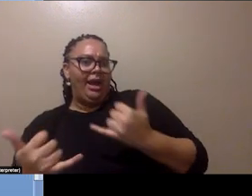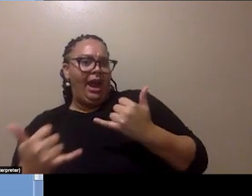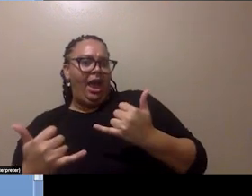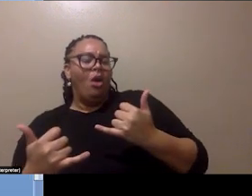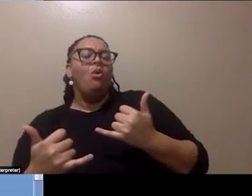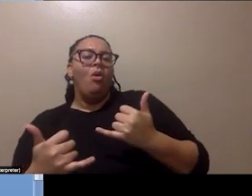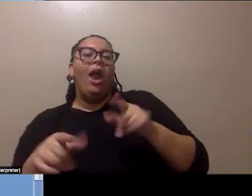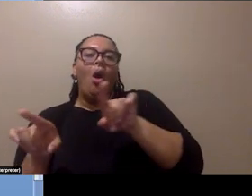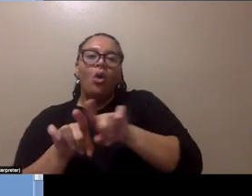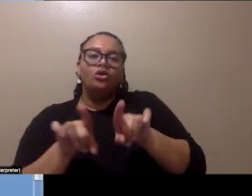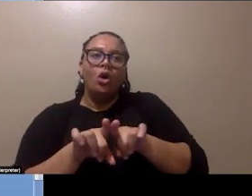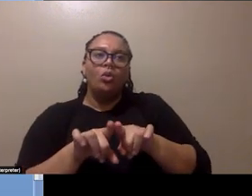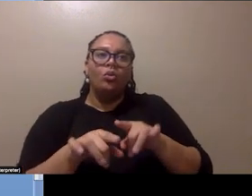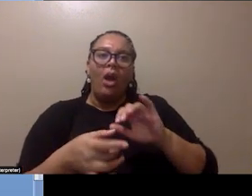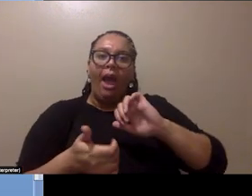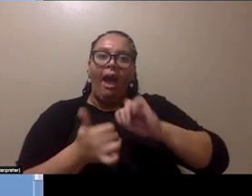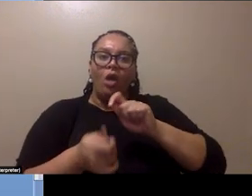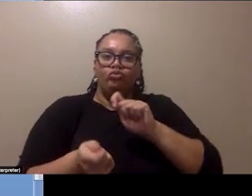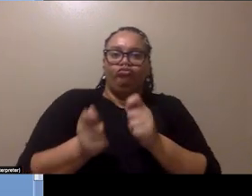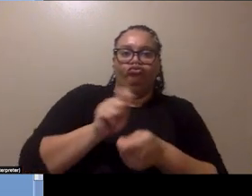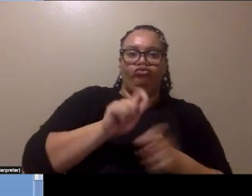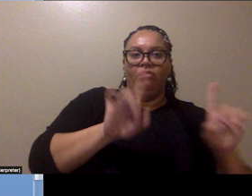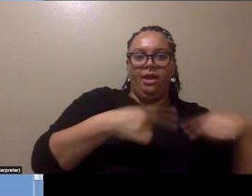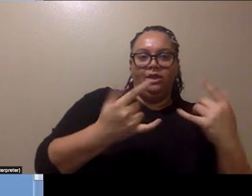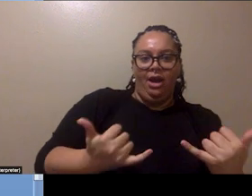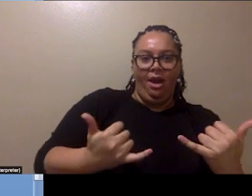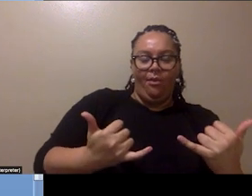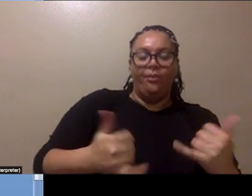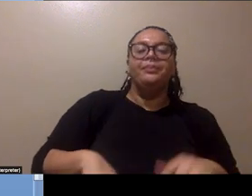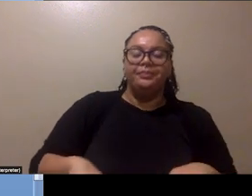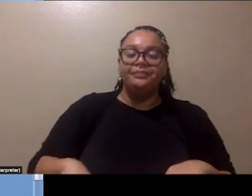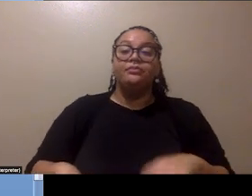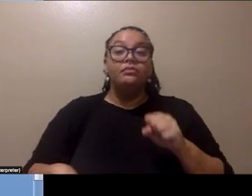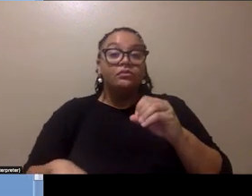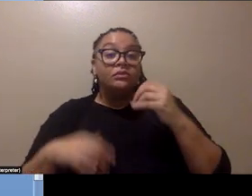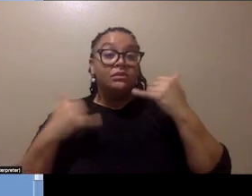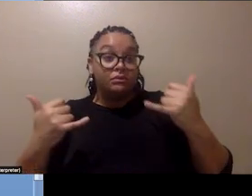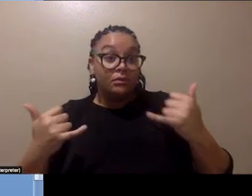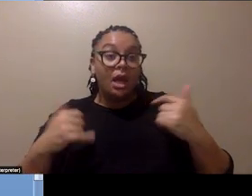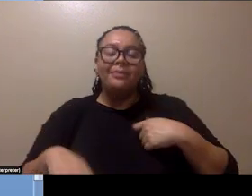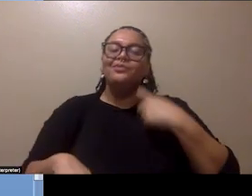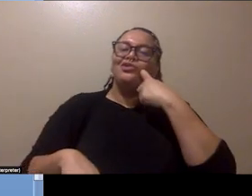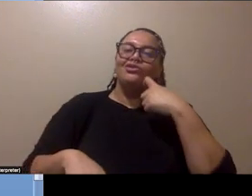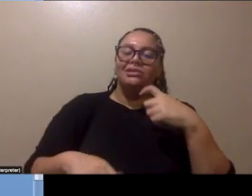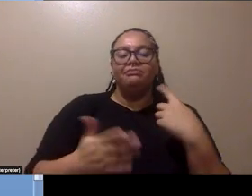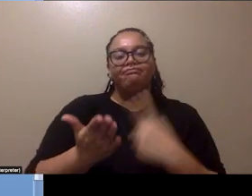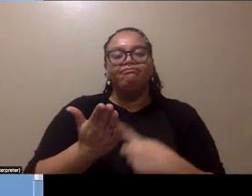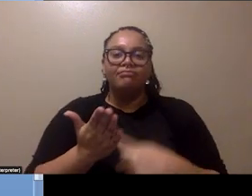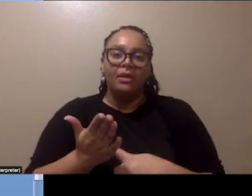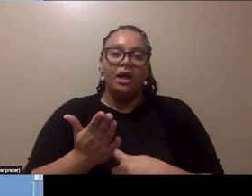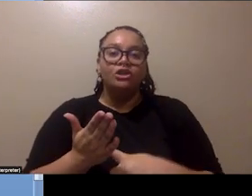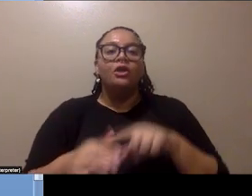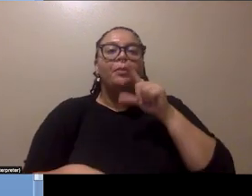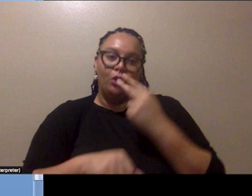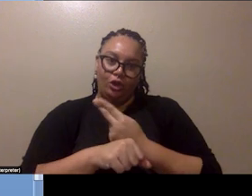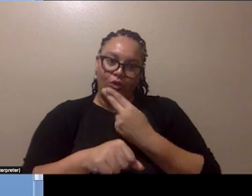what is our contemporary use, but how have things changed over time, and how does that look different over those different time periods. So today, again,